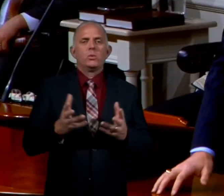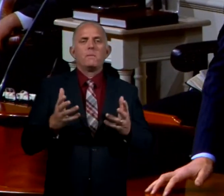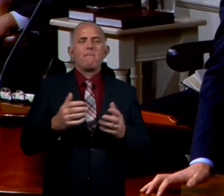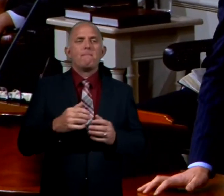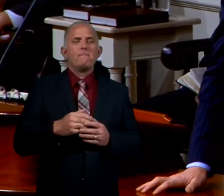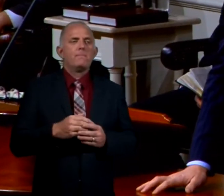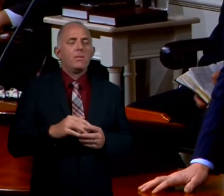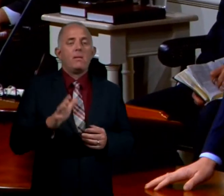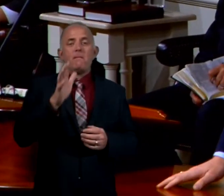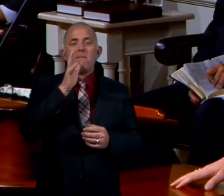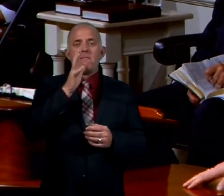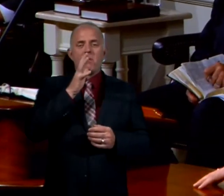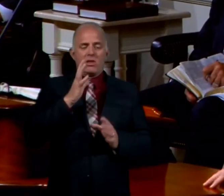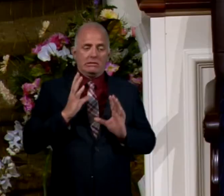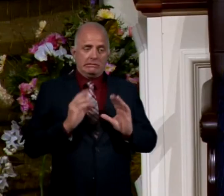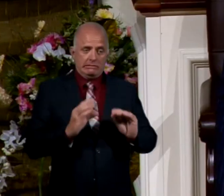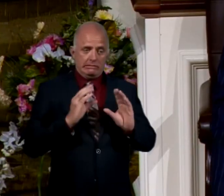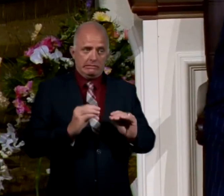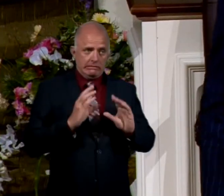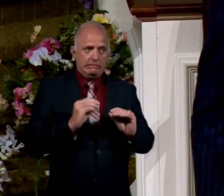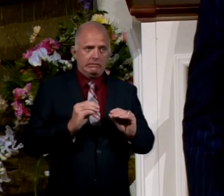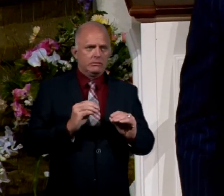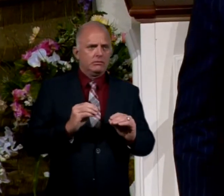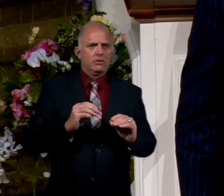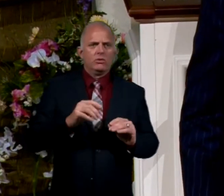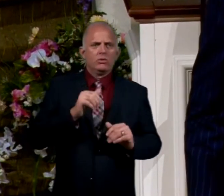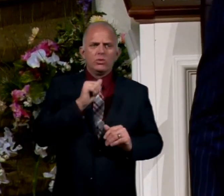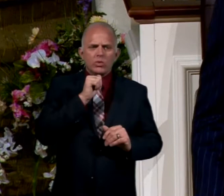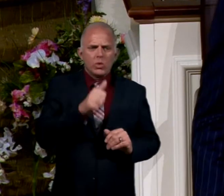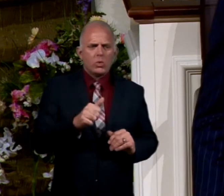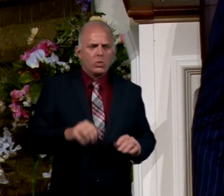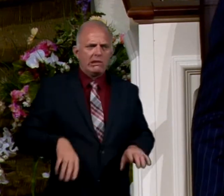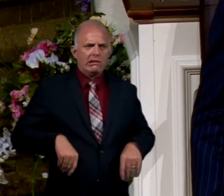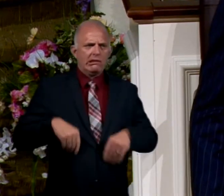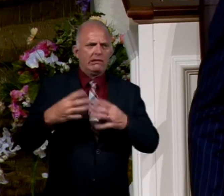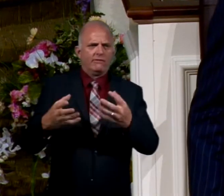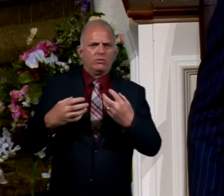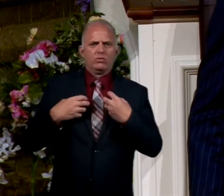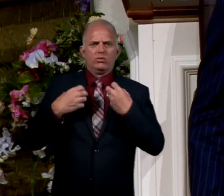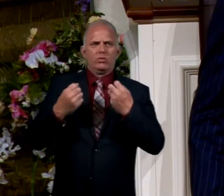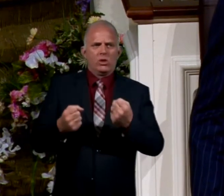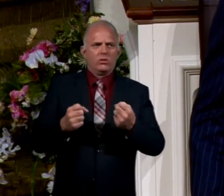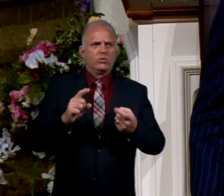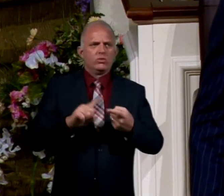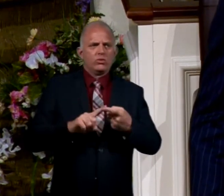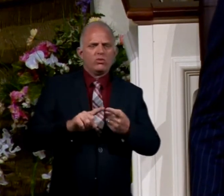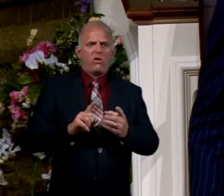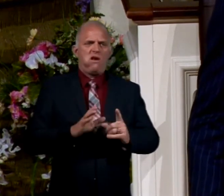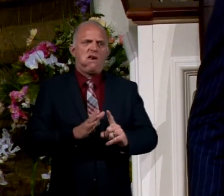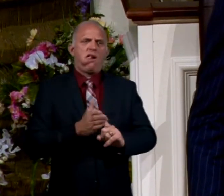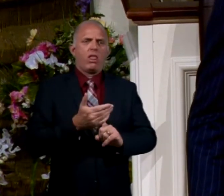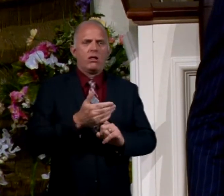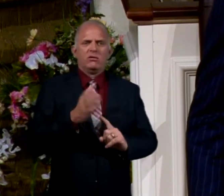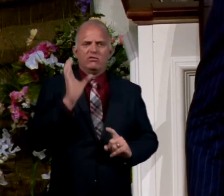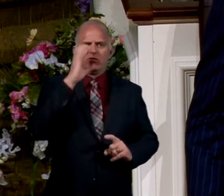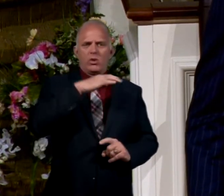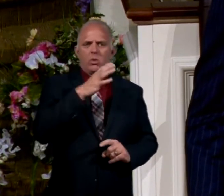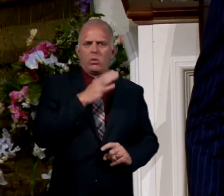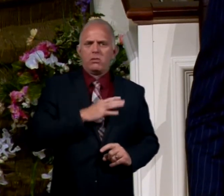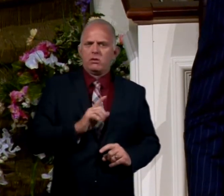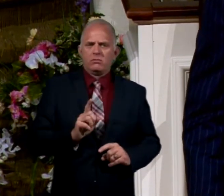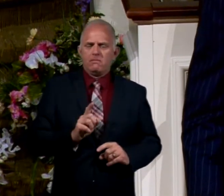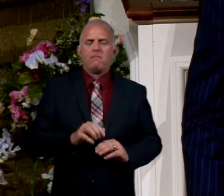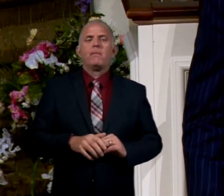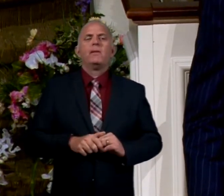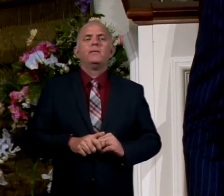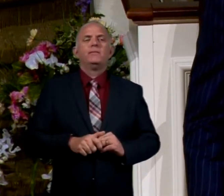said to him, first of all, he said, don't give your strength to immorality, to strange women. He tells him as